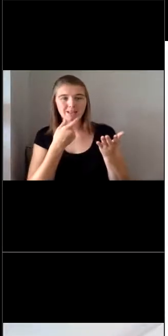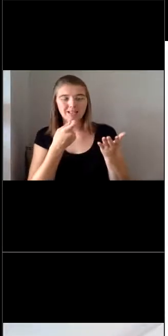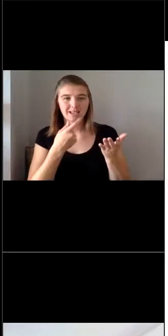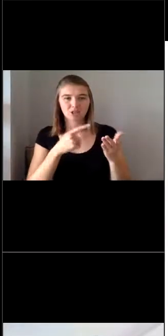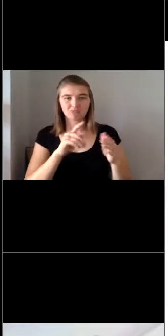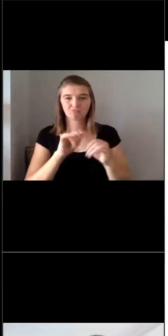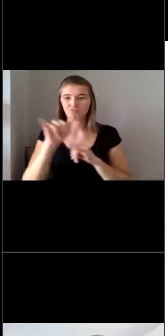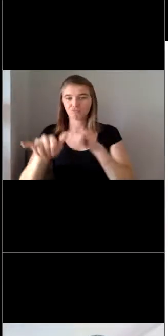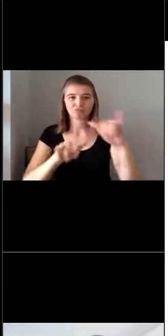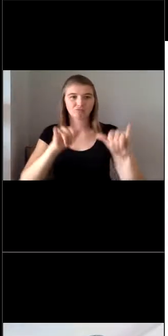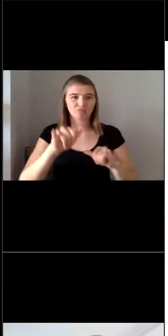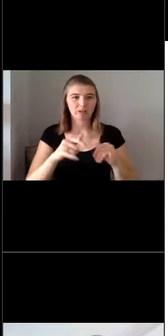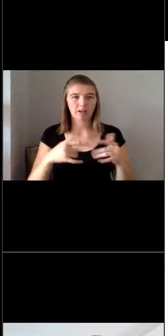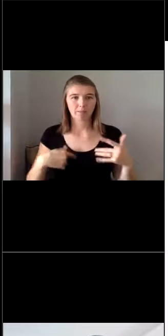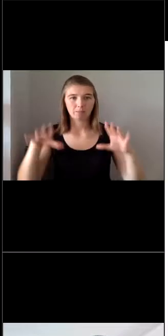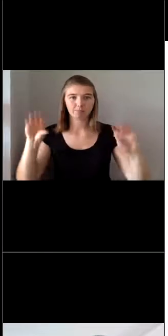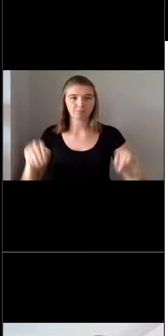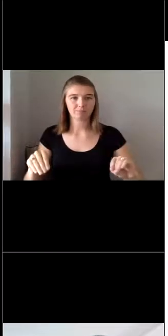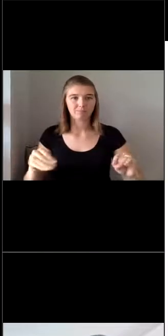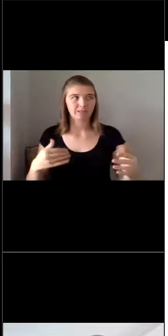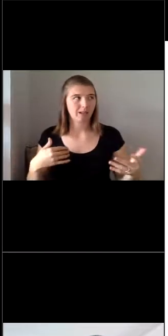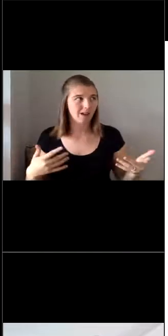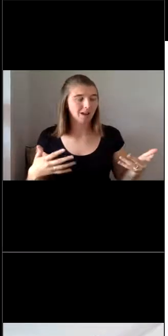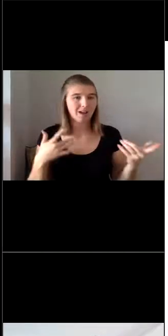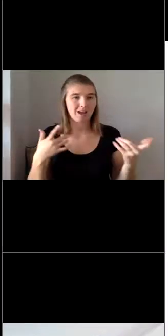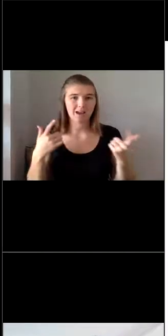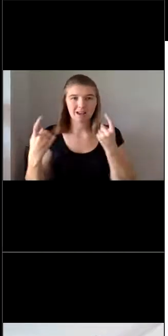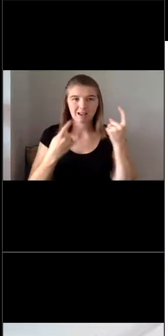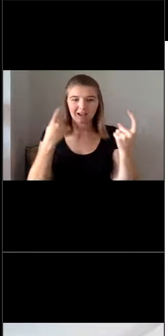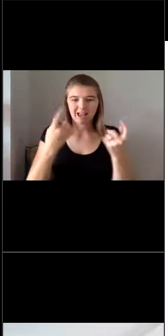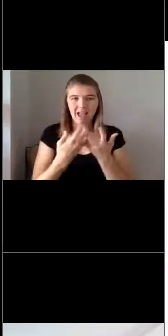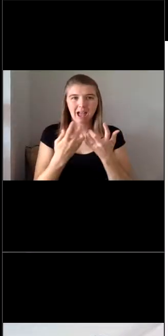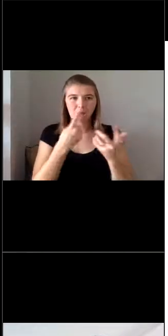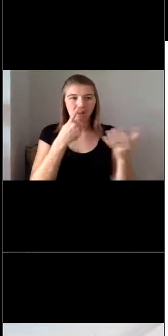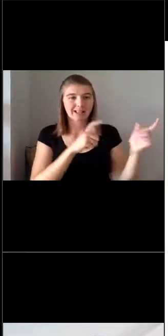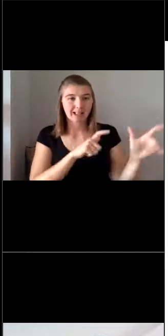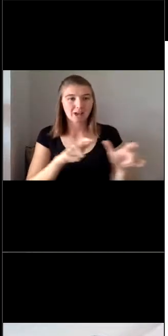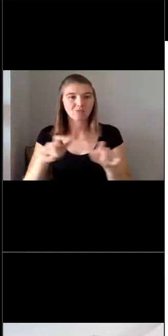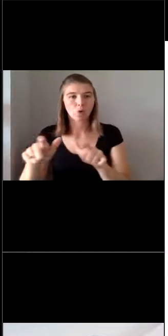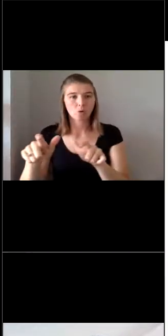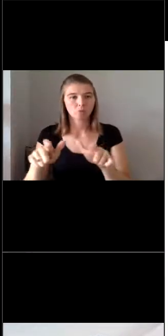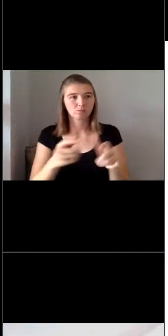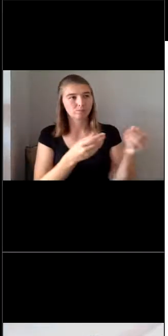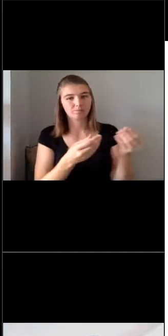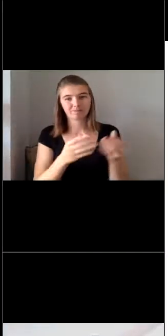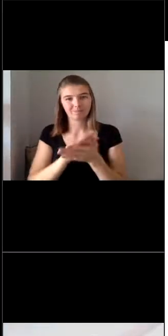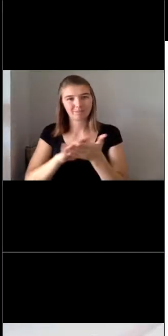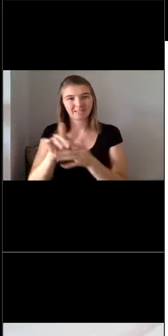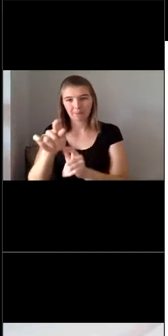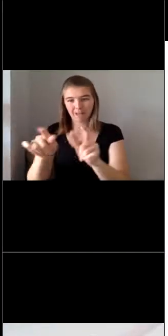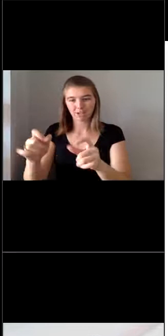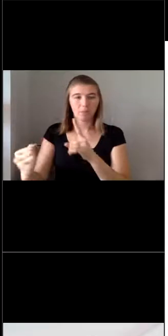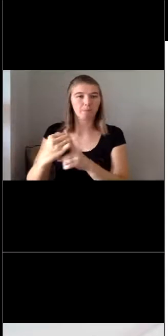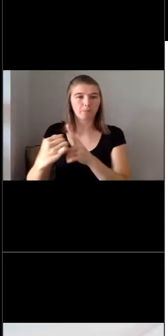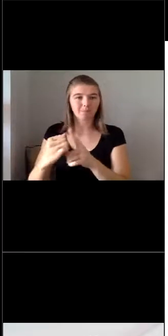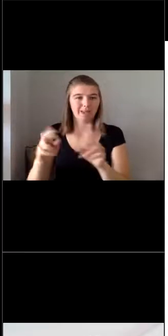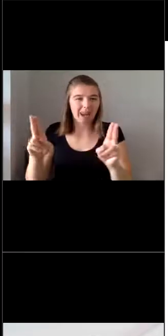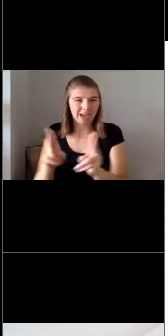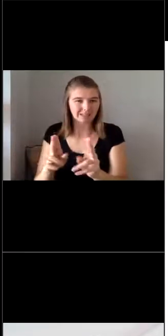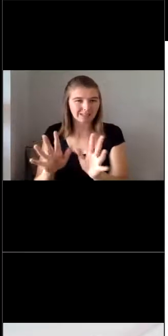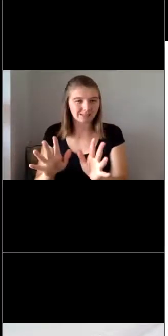to deliver to meet our patient and consumer needs. We also maintained our focus on our people, supporting our